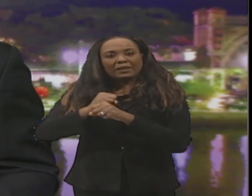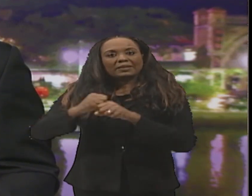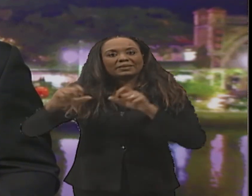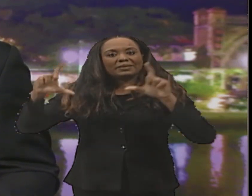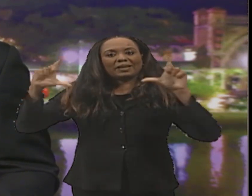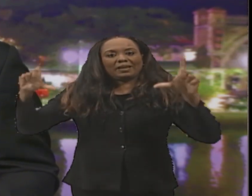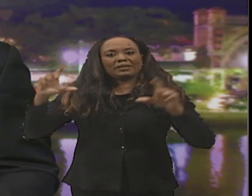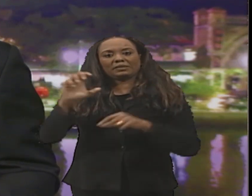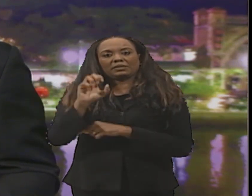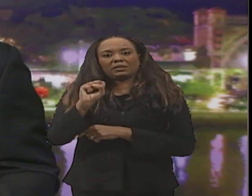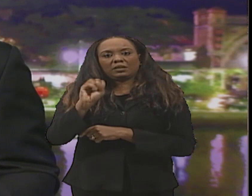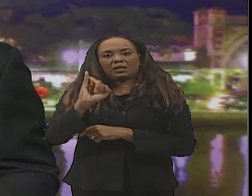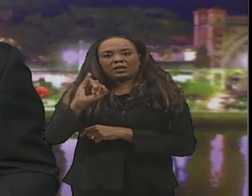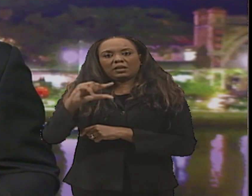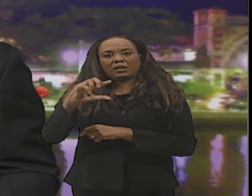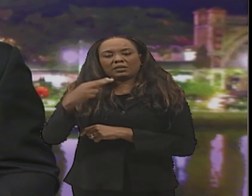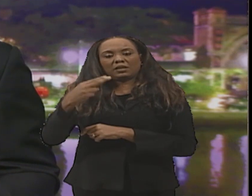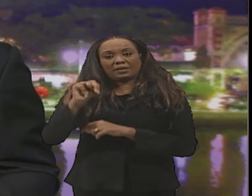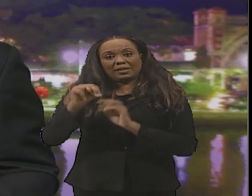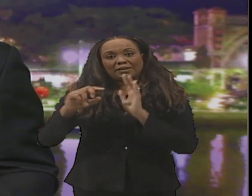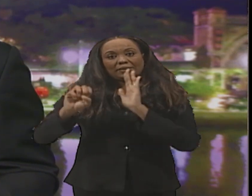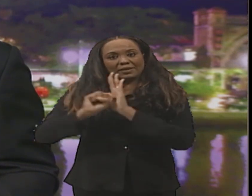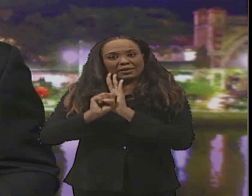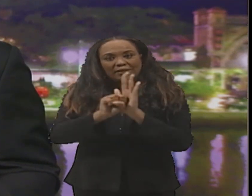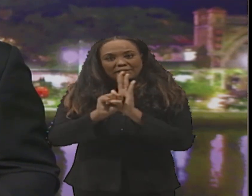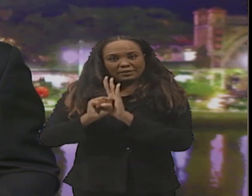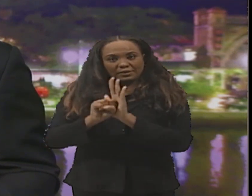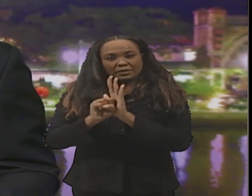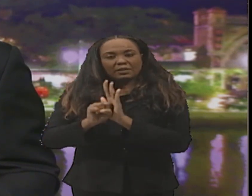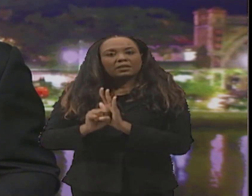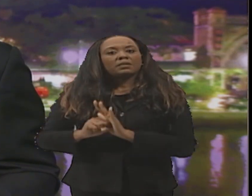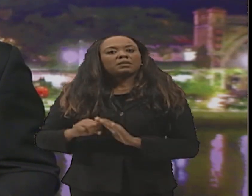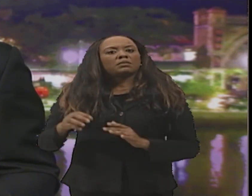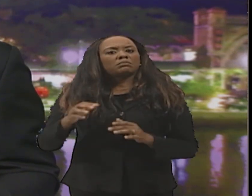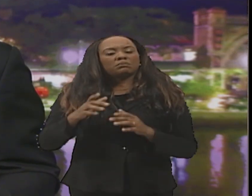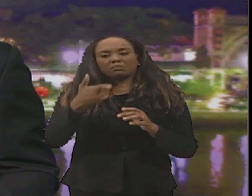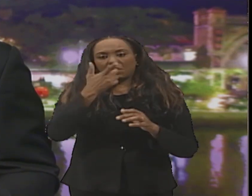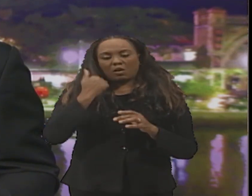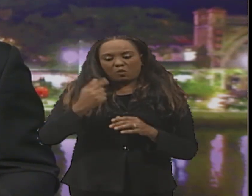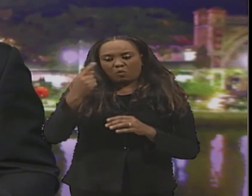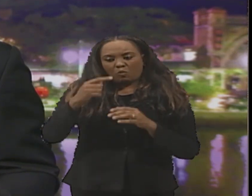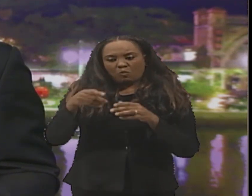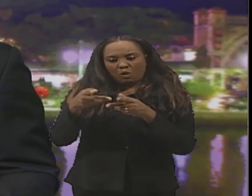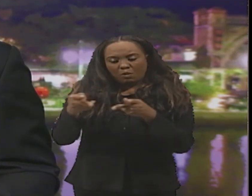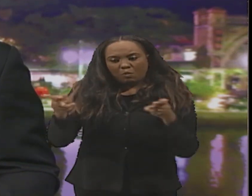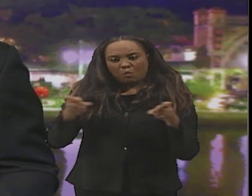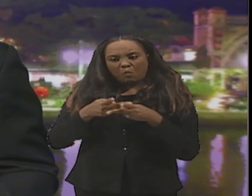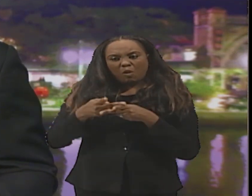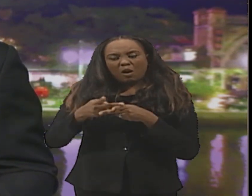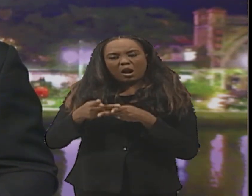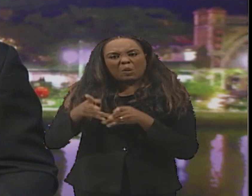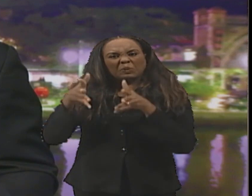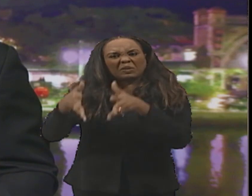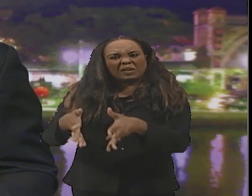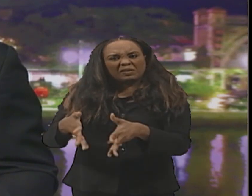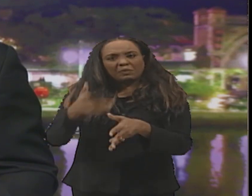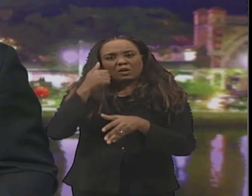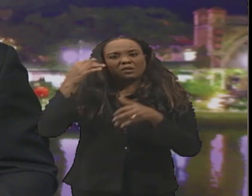The B block was abandoned back in 2005 following complaints of noise and air pollution from the ABC